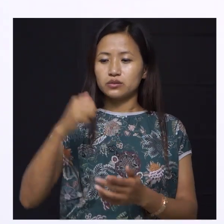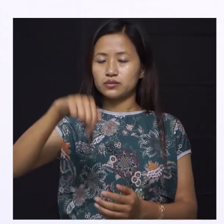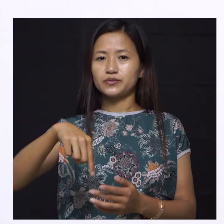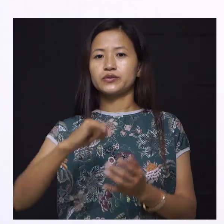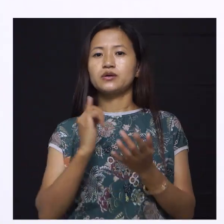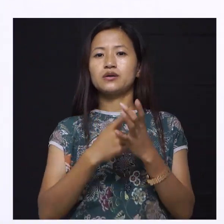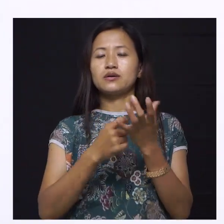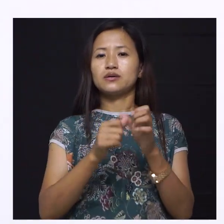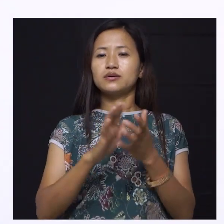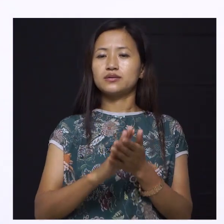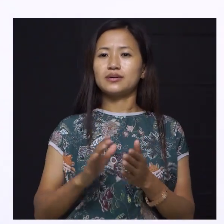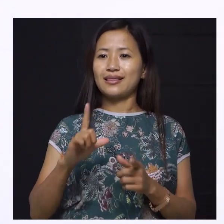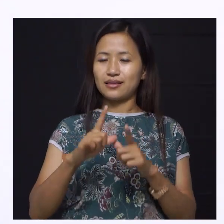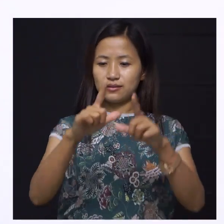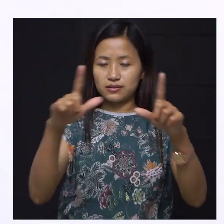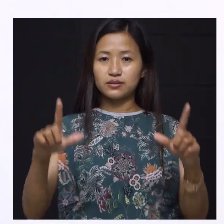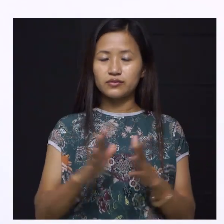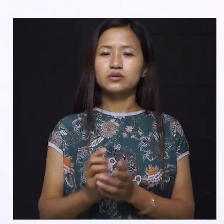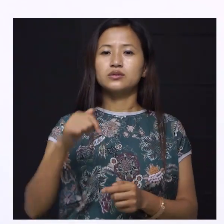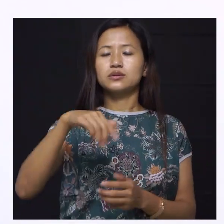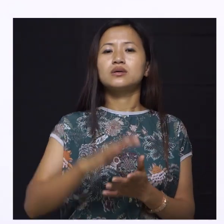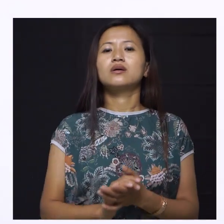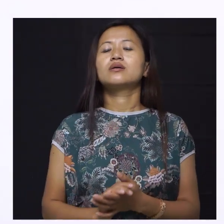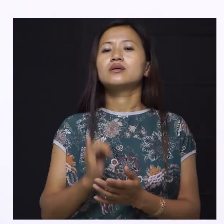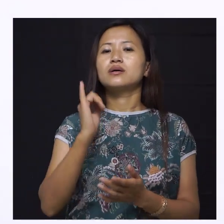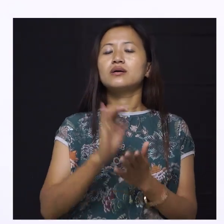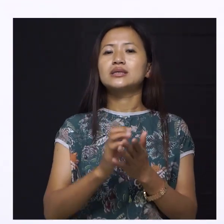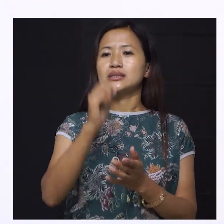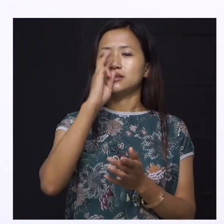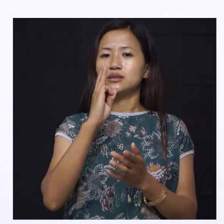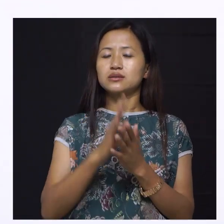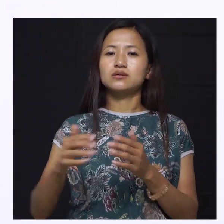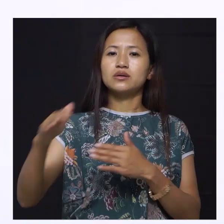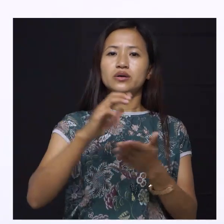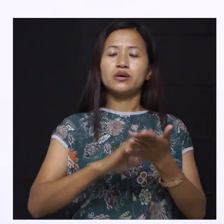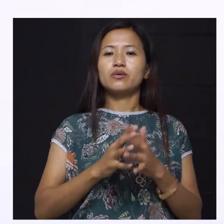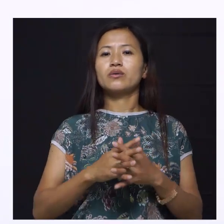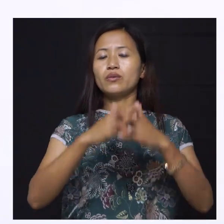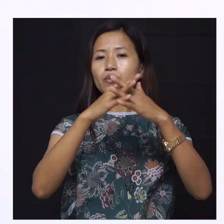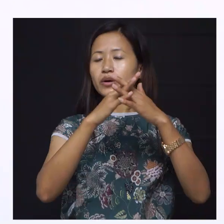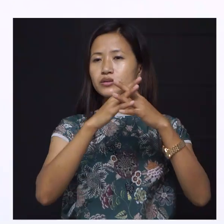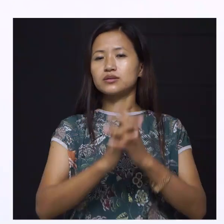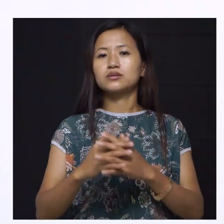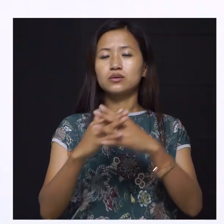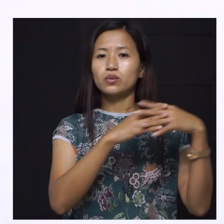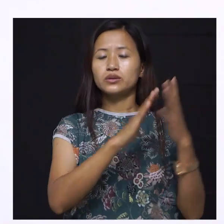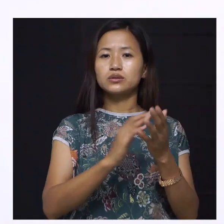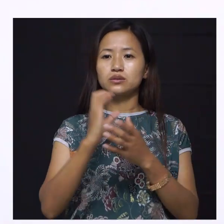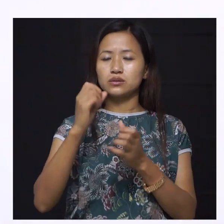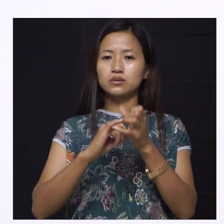today, okay? It will be in an island in the west coast of Ireland, and the name of